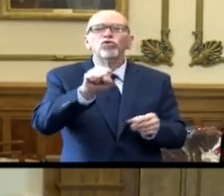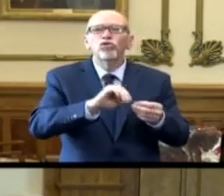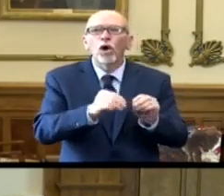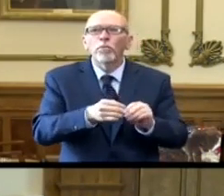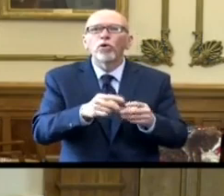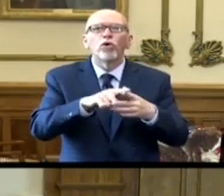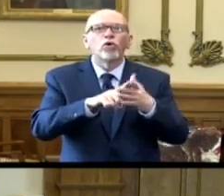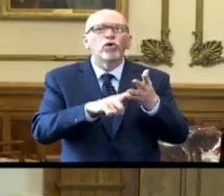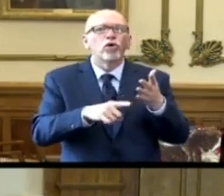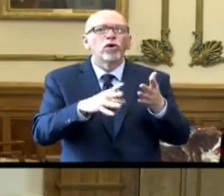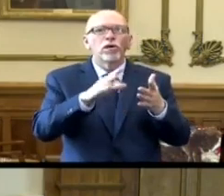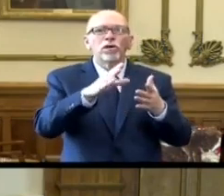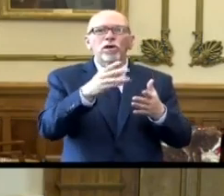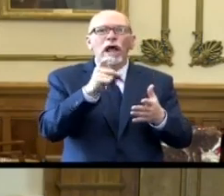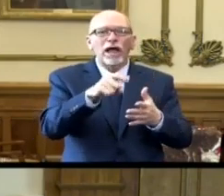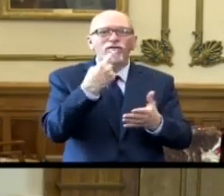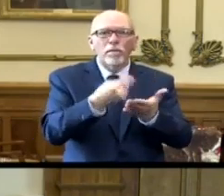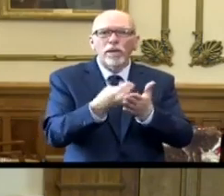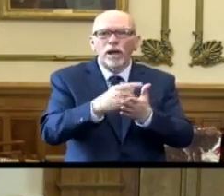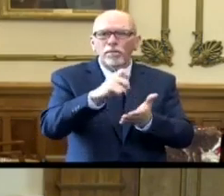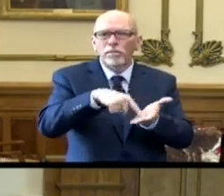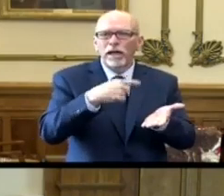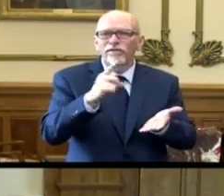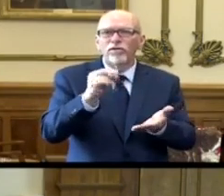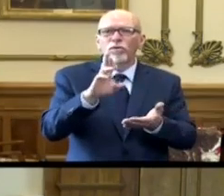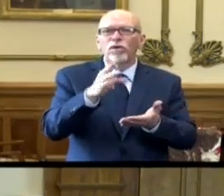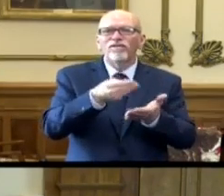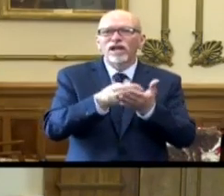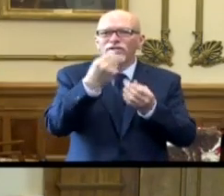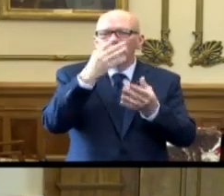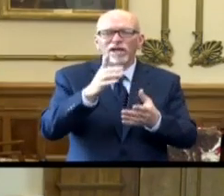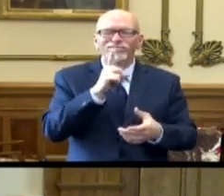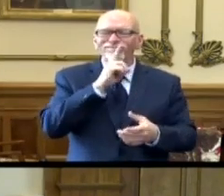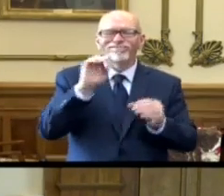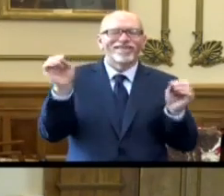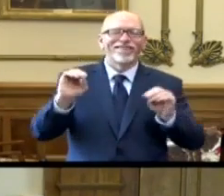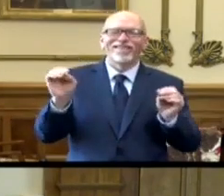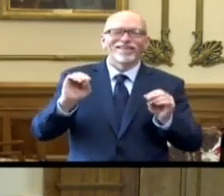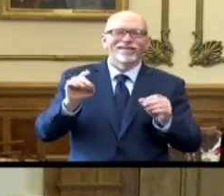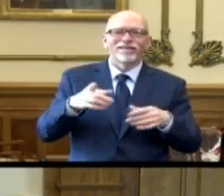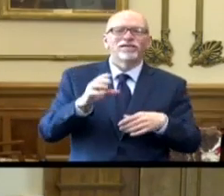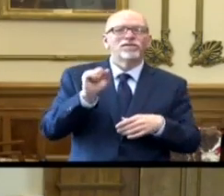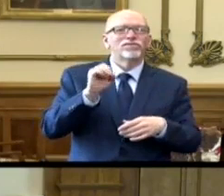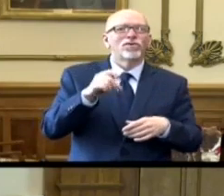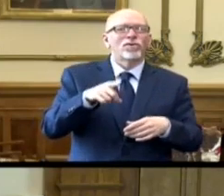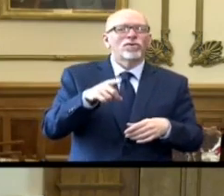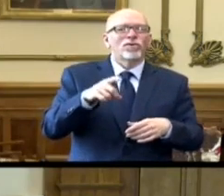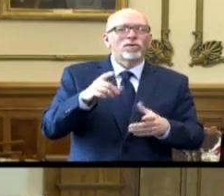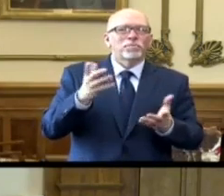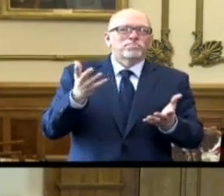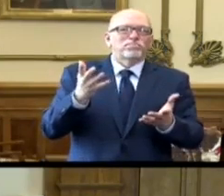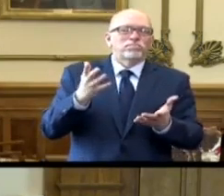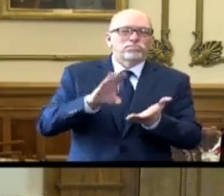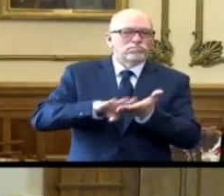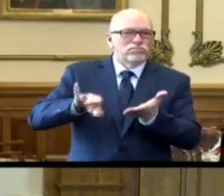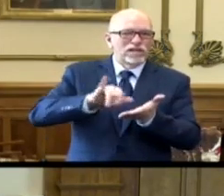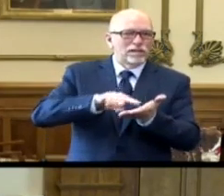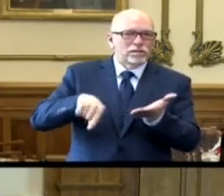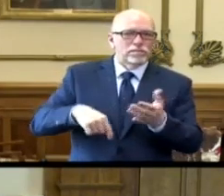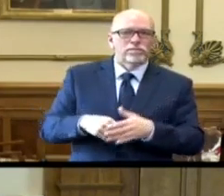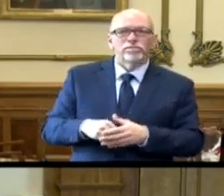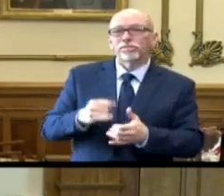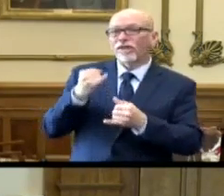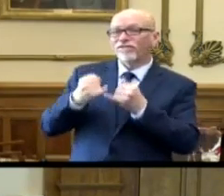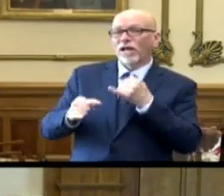security number or for money or for financial information. Mm-hmm. So it's mindful of all those things.